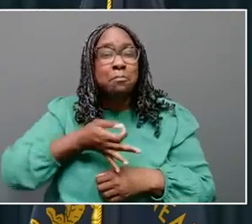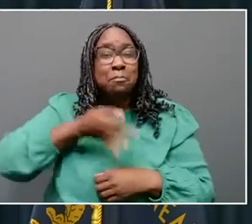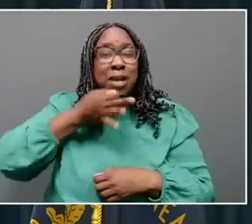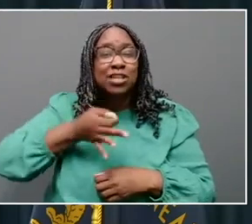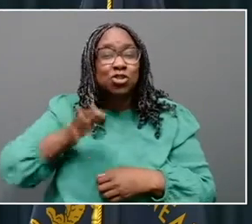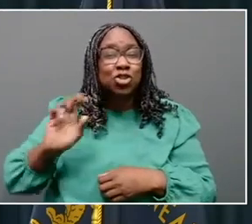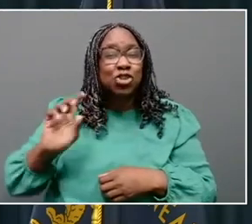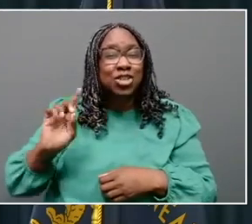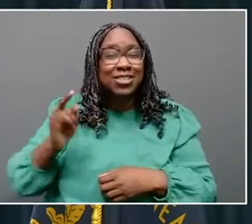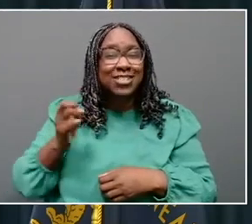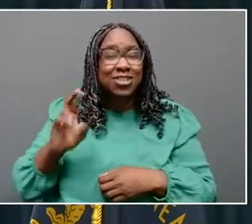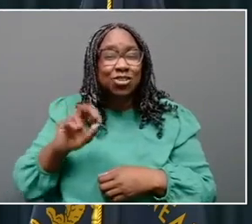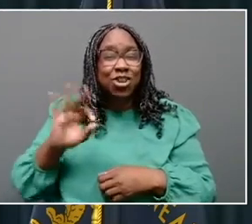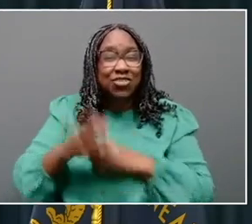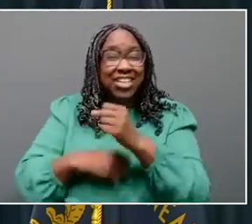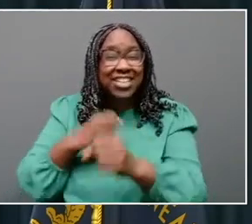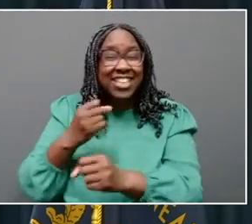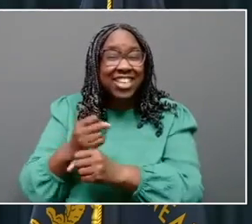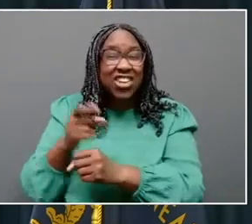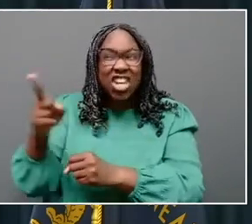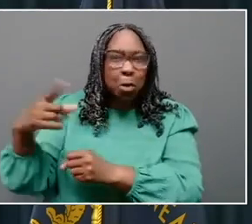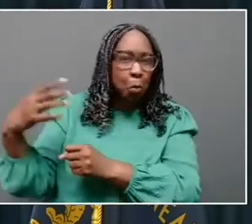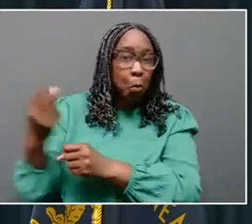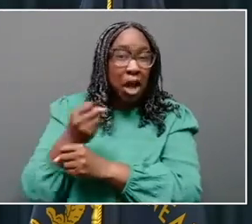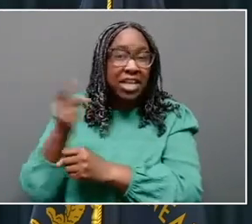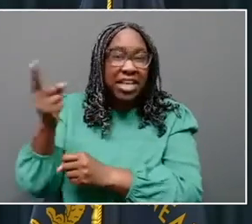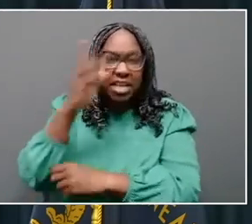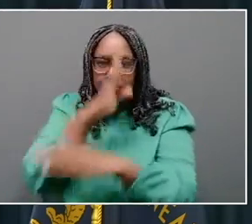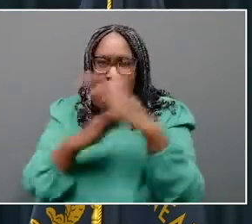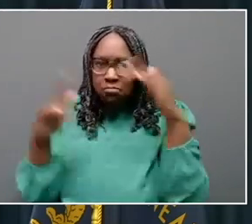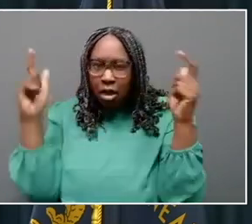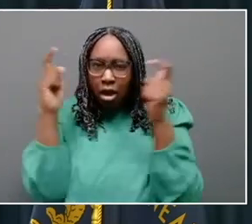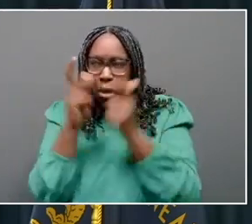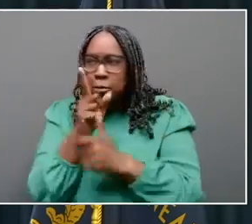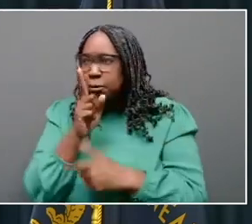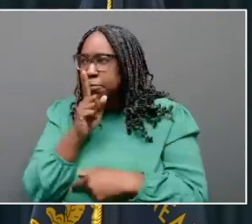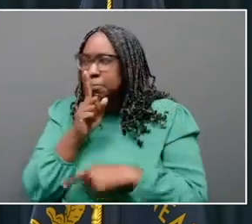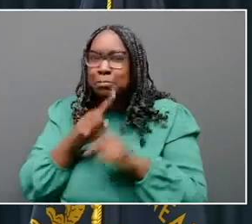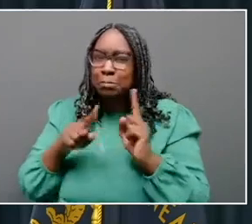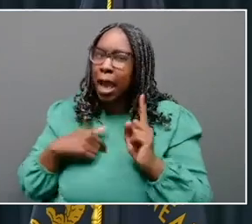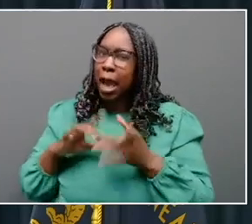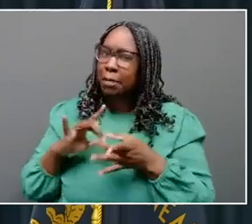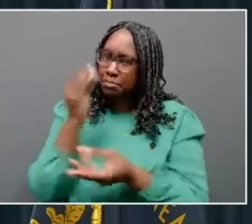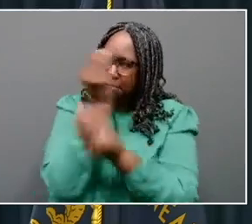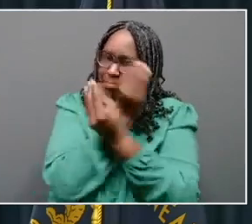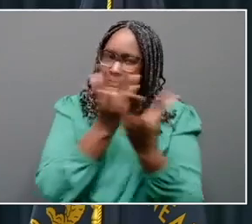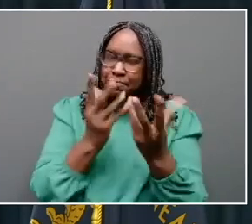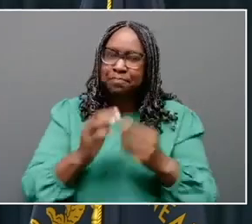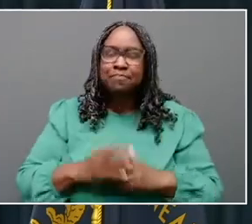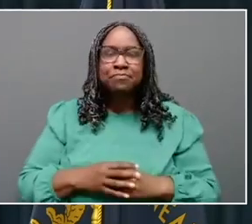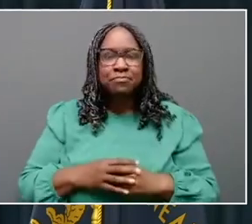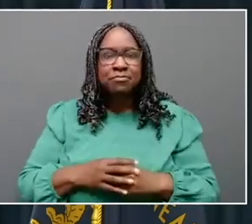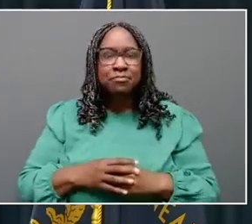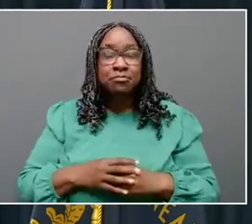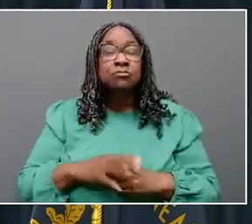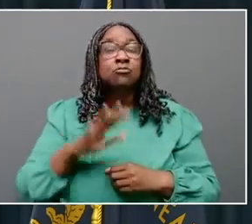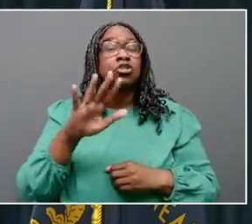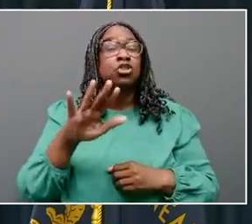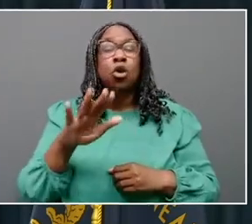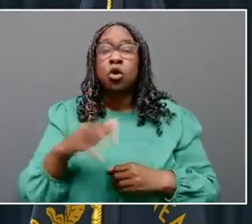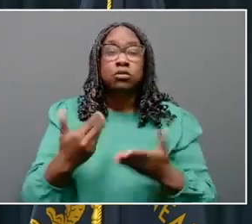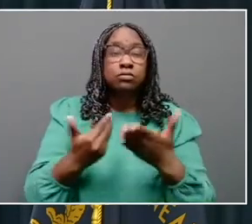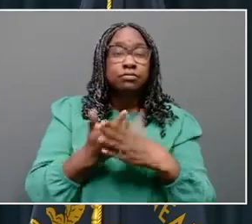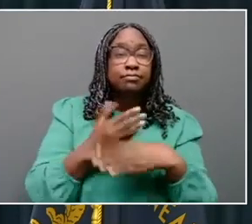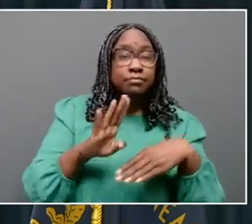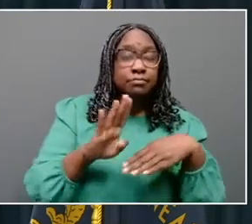very humble, but I have to mention that, of course. So Eastern Light Distilling marries bourbon and entrepreneurship, two things that have